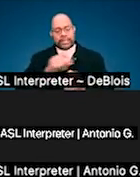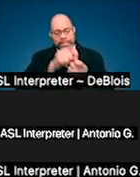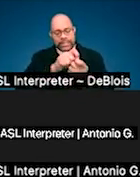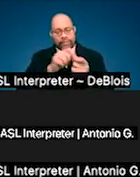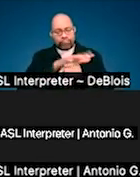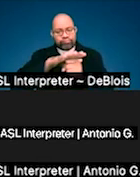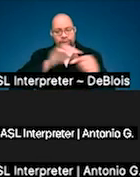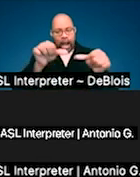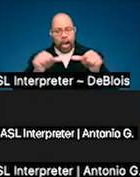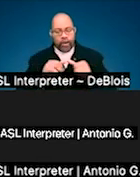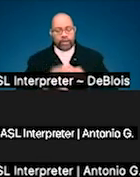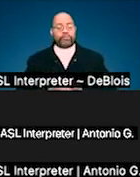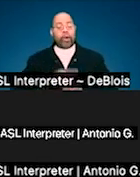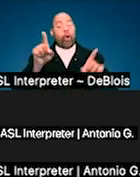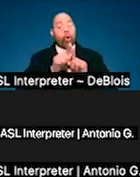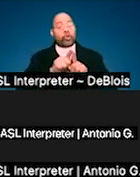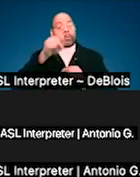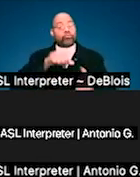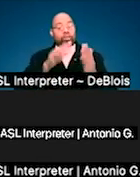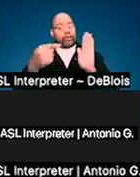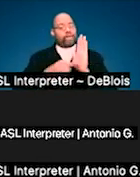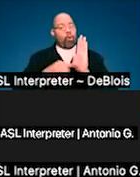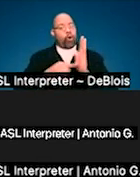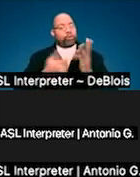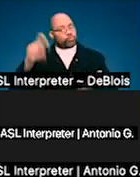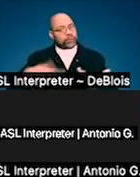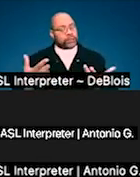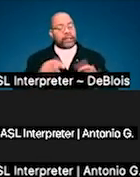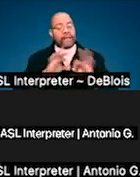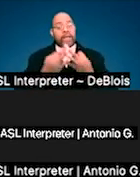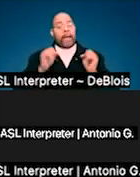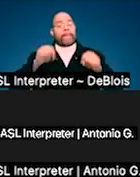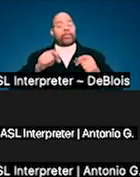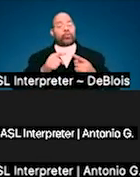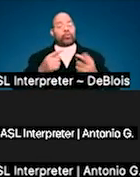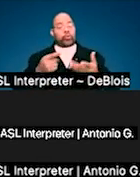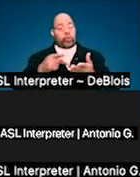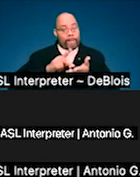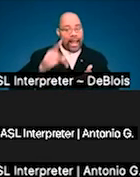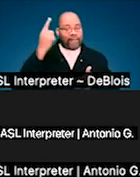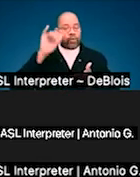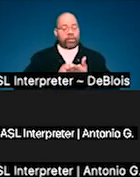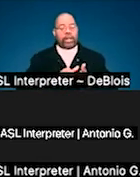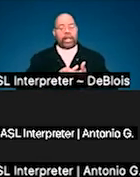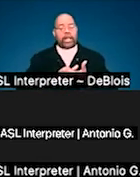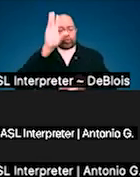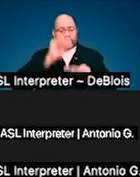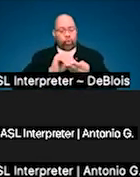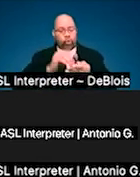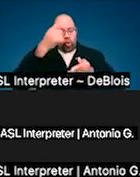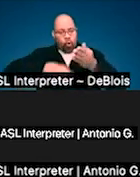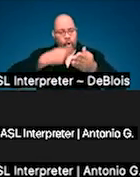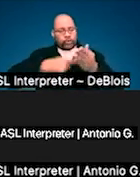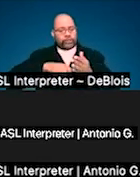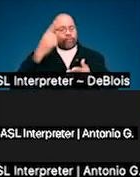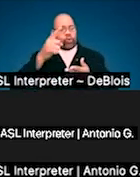geographic area. We must also address affordability, or families' ability to pay for the total cost